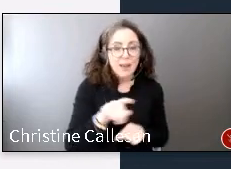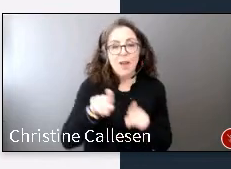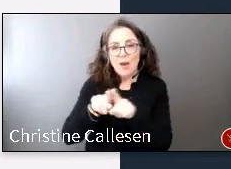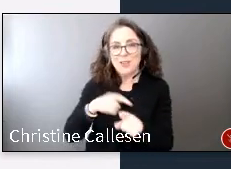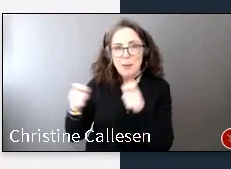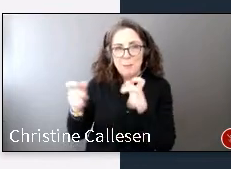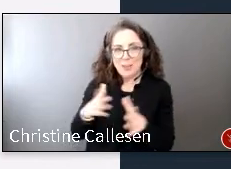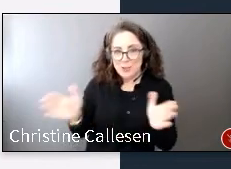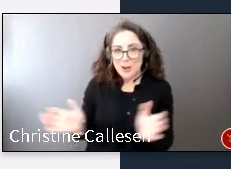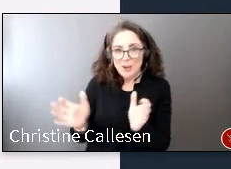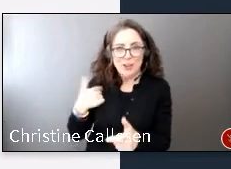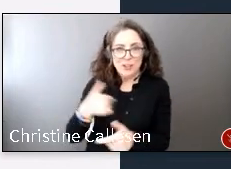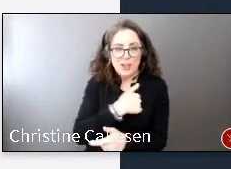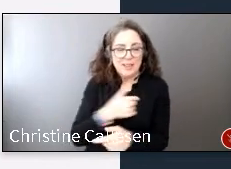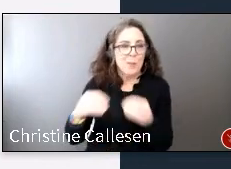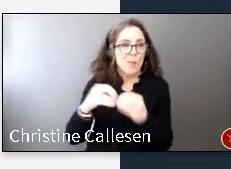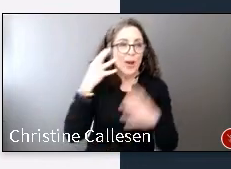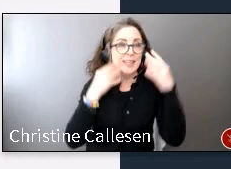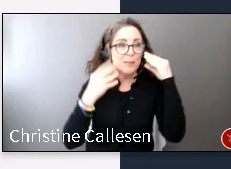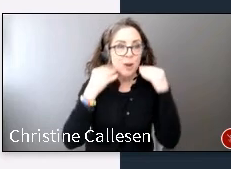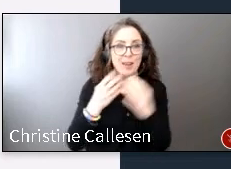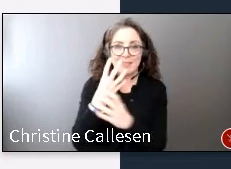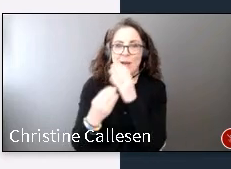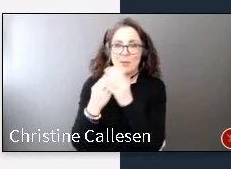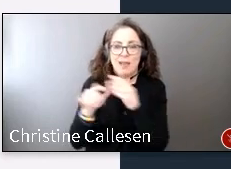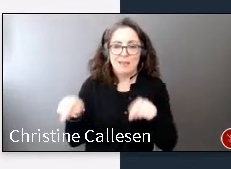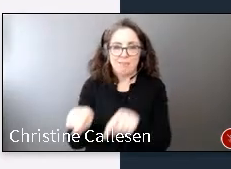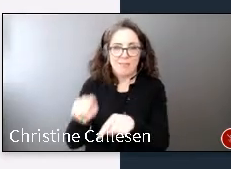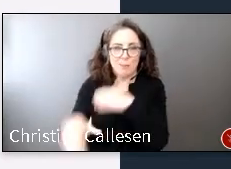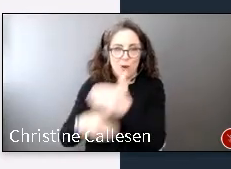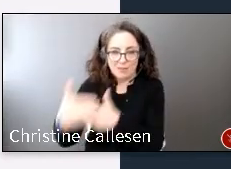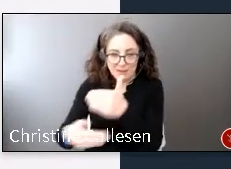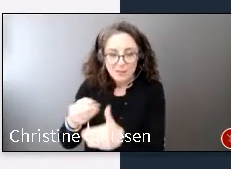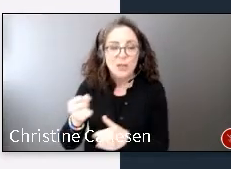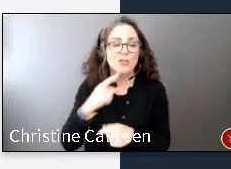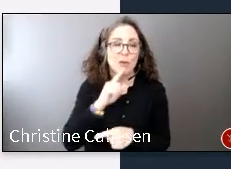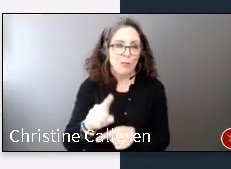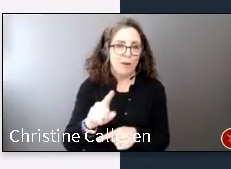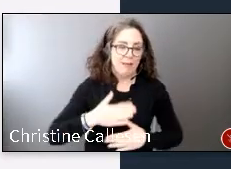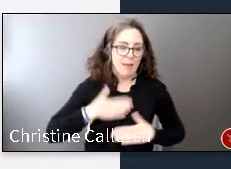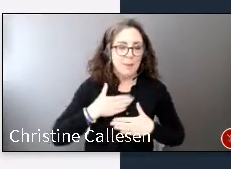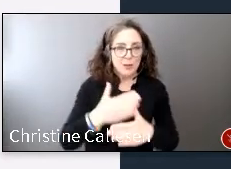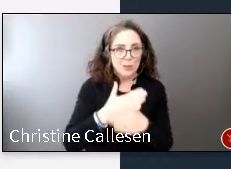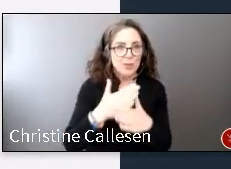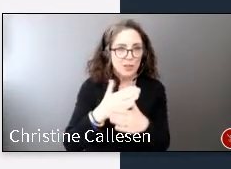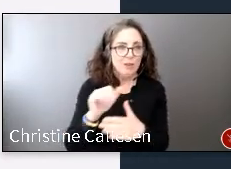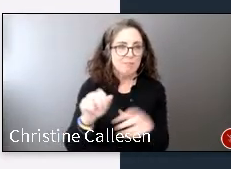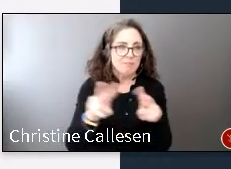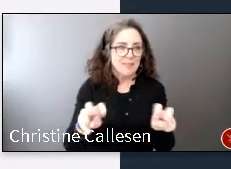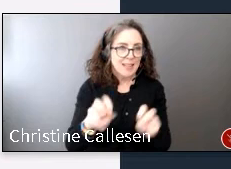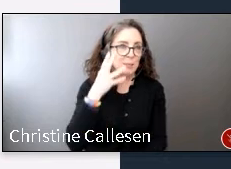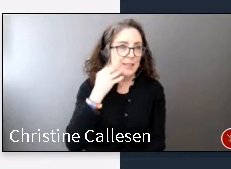been encouraging us to get more experience out of the process. I'm really excited to share the coding online assessment experience